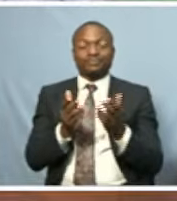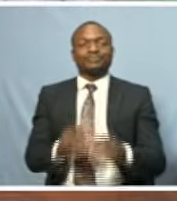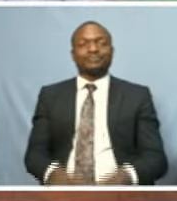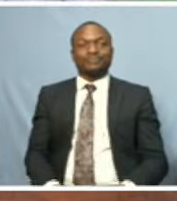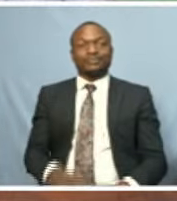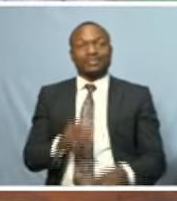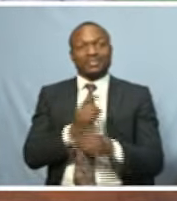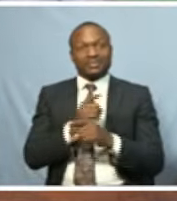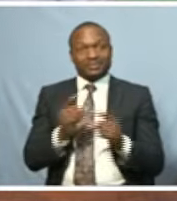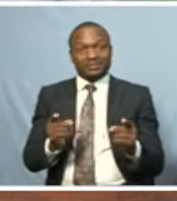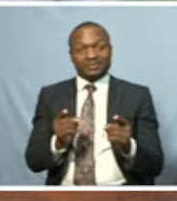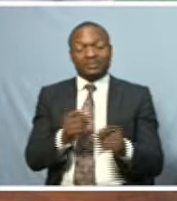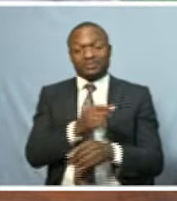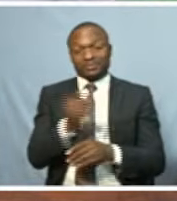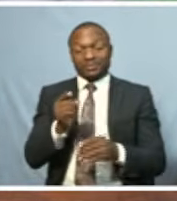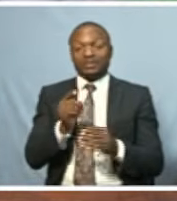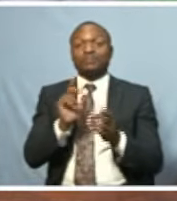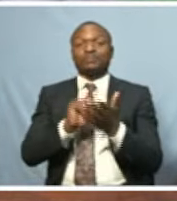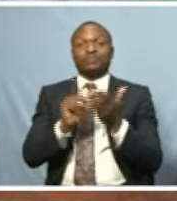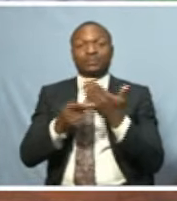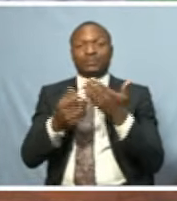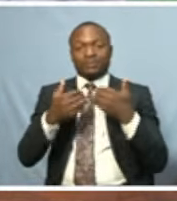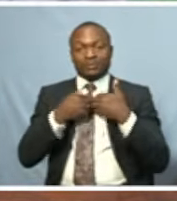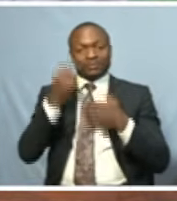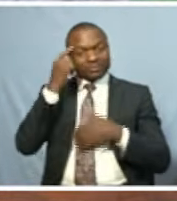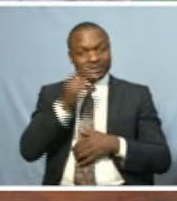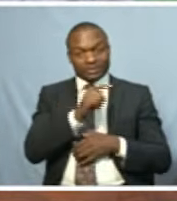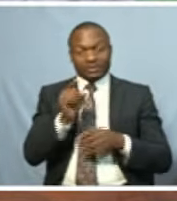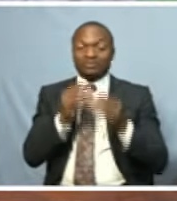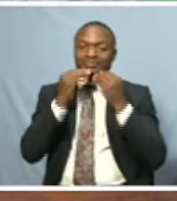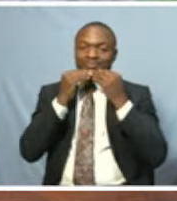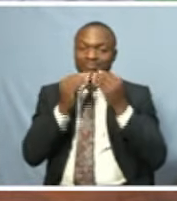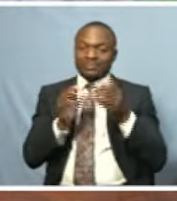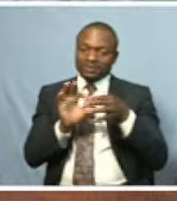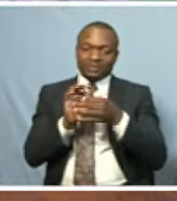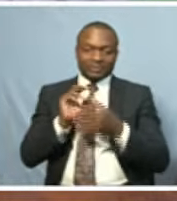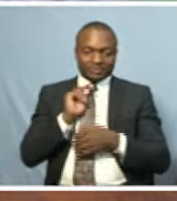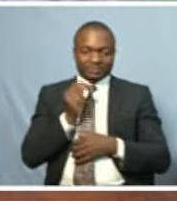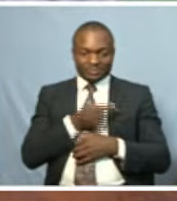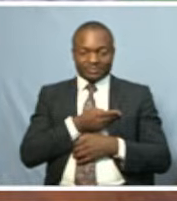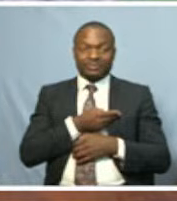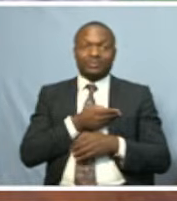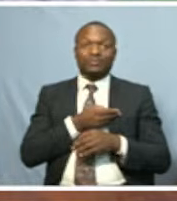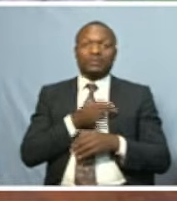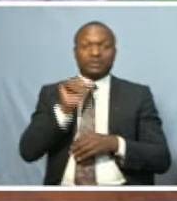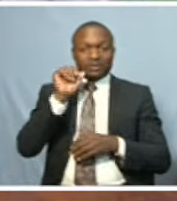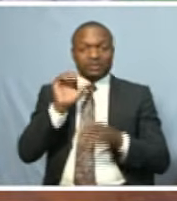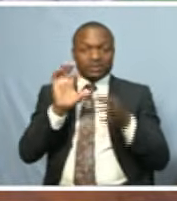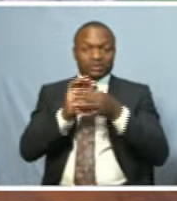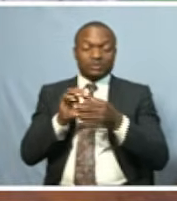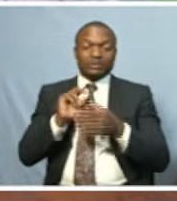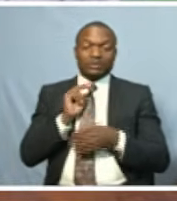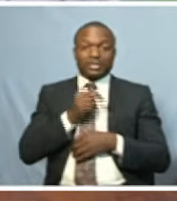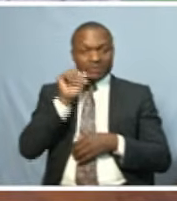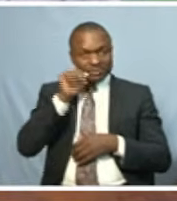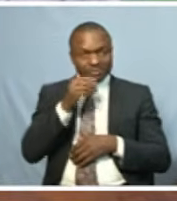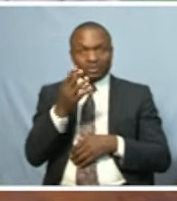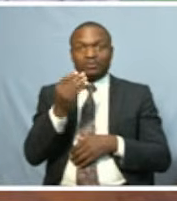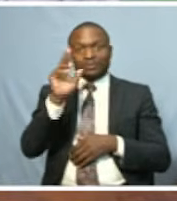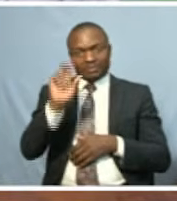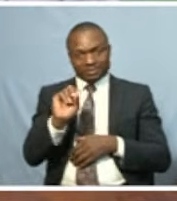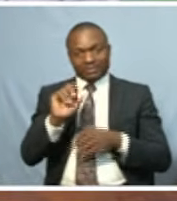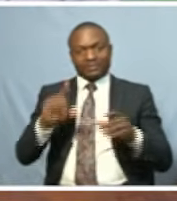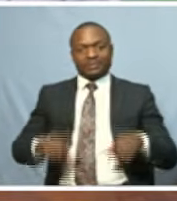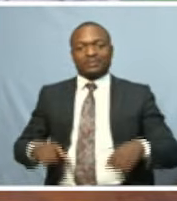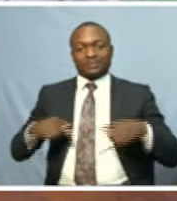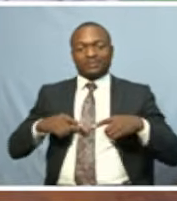so that's all the business that we had for you today. Would like to thank you for having joined us. Be sure to join us tomorrow at 14:30 for